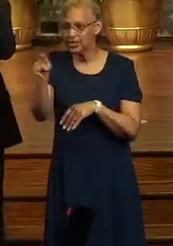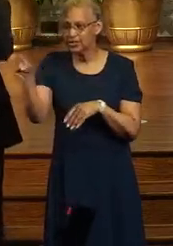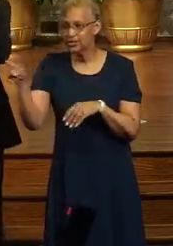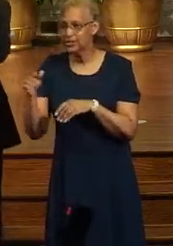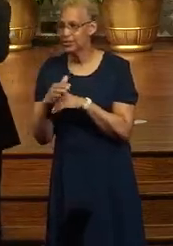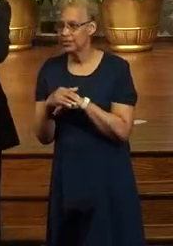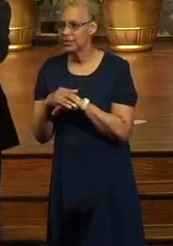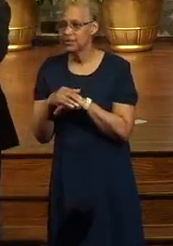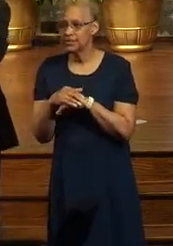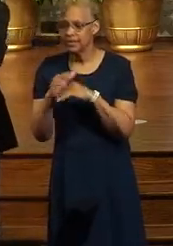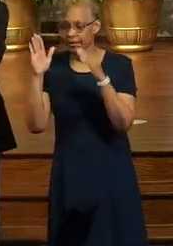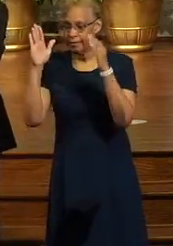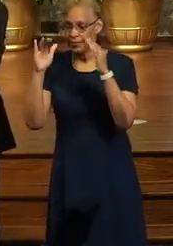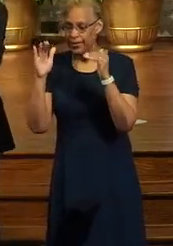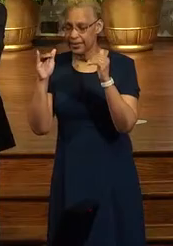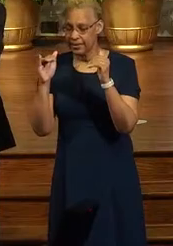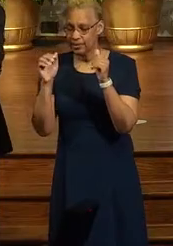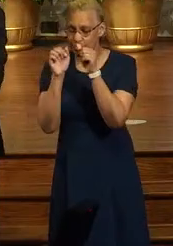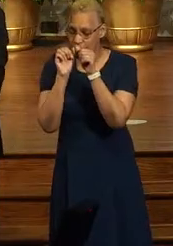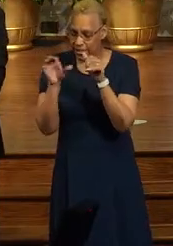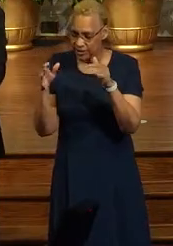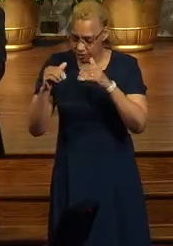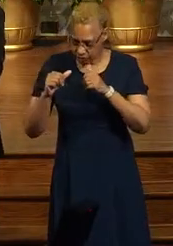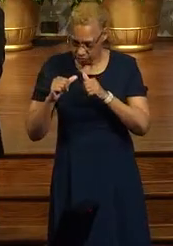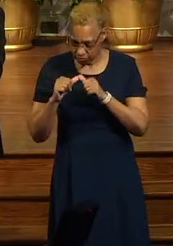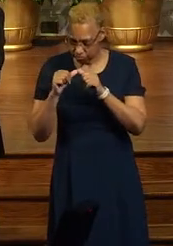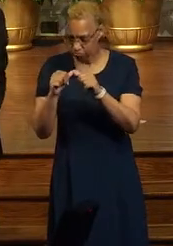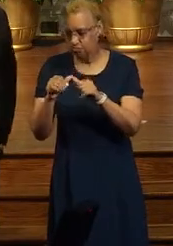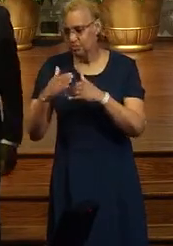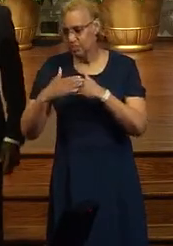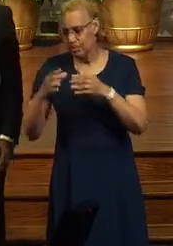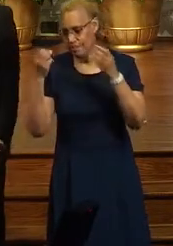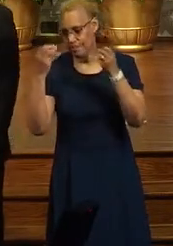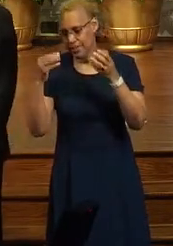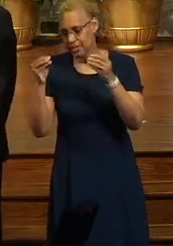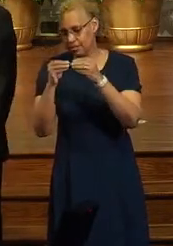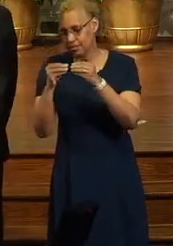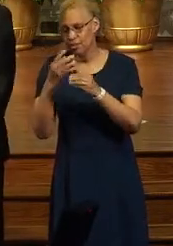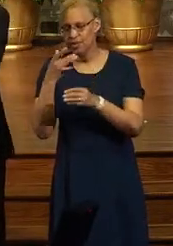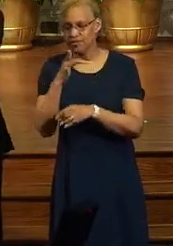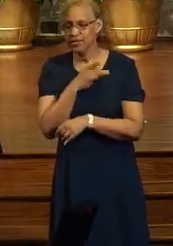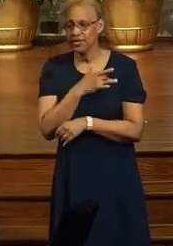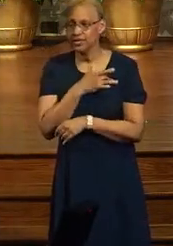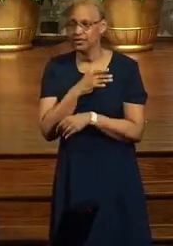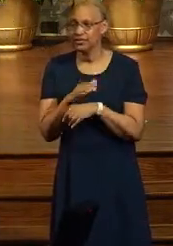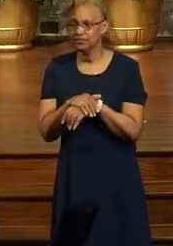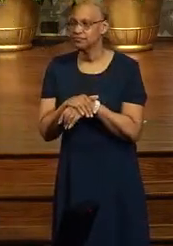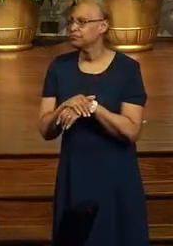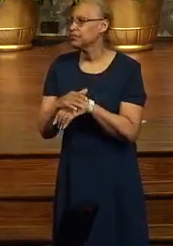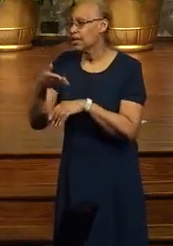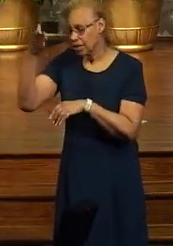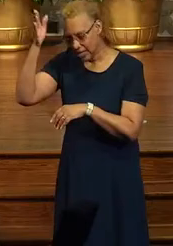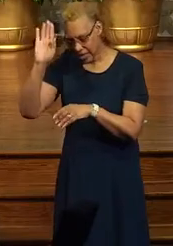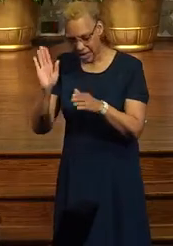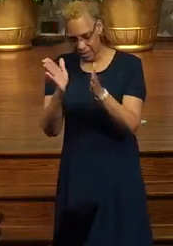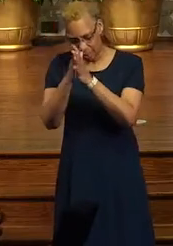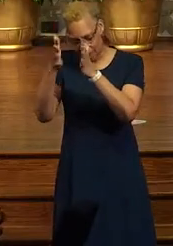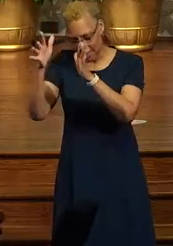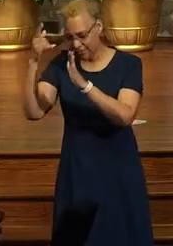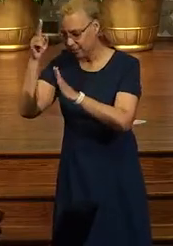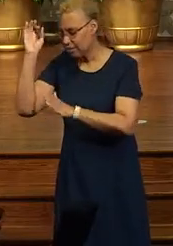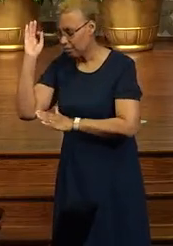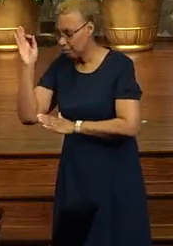he grant you many, many more until he comes. Can we give God some praise for the preacher